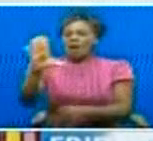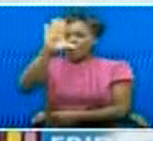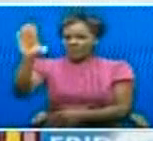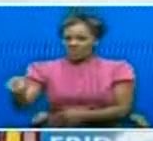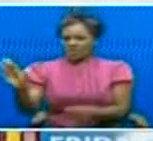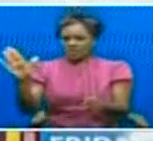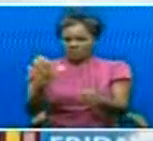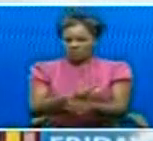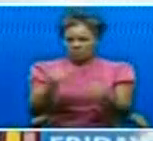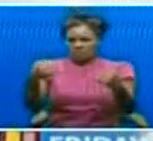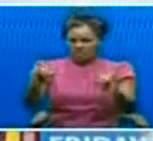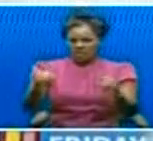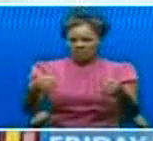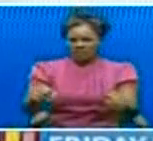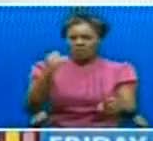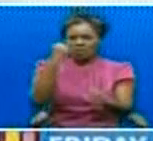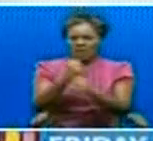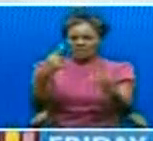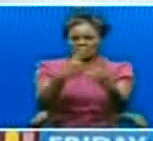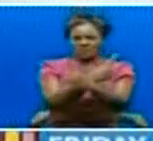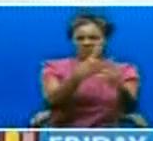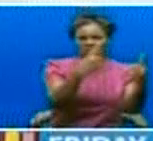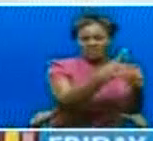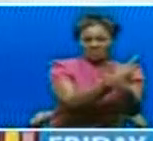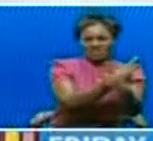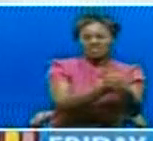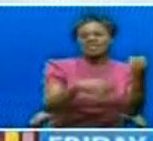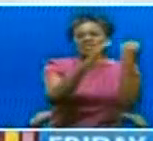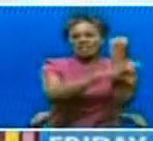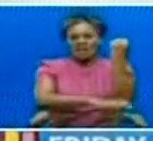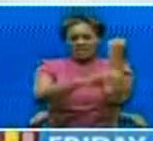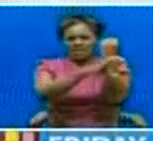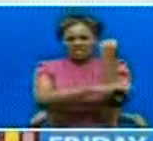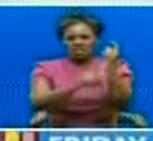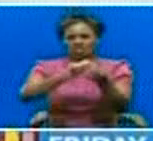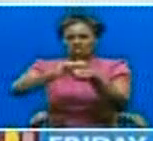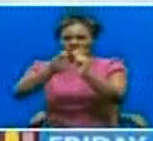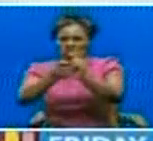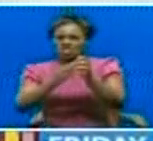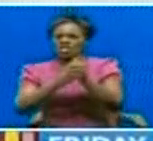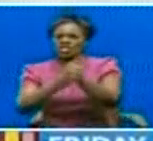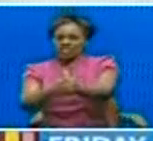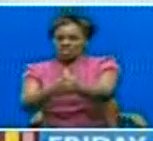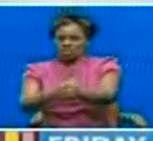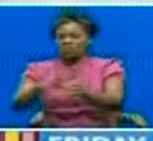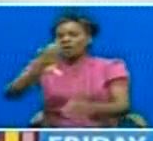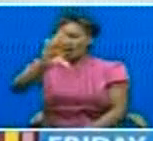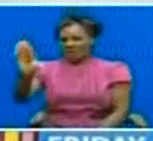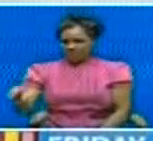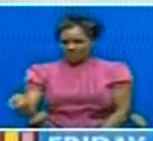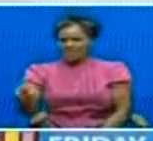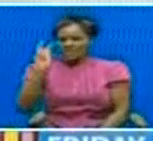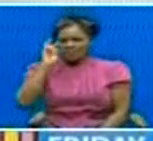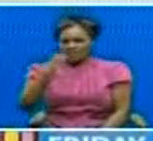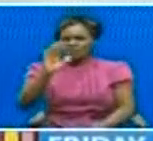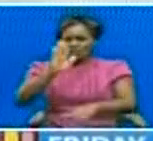Okay. And trying to work in different countries, trying to change leadership in mm-hmm. Africa. I can see